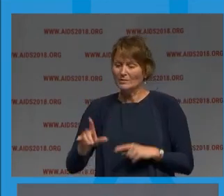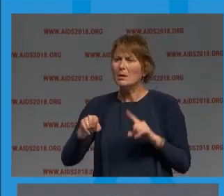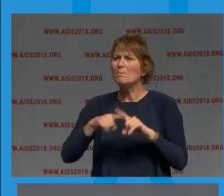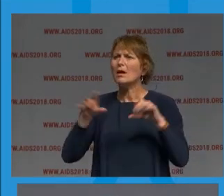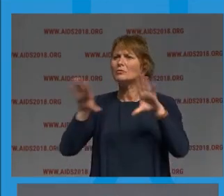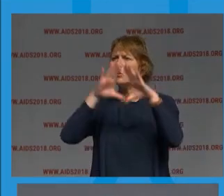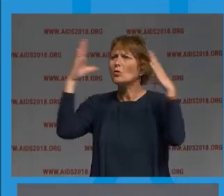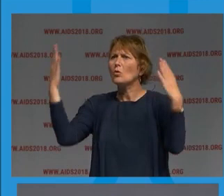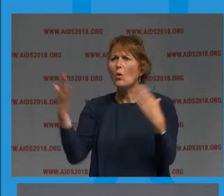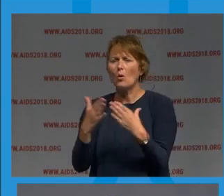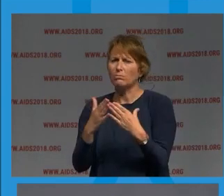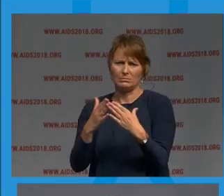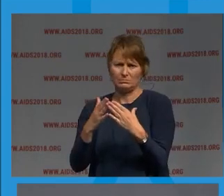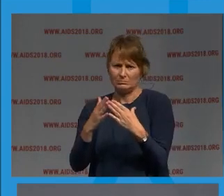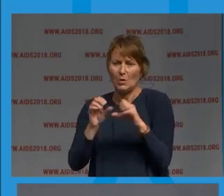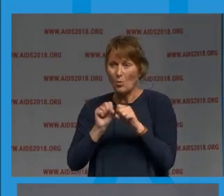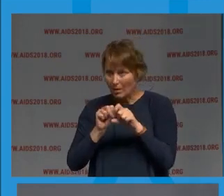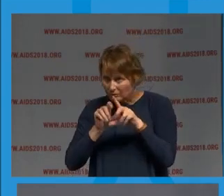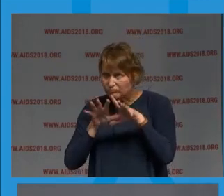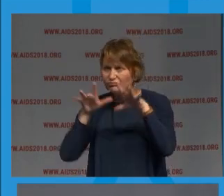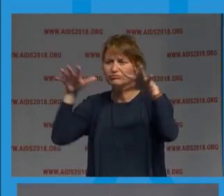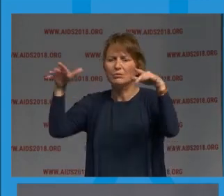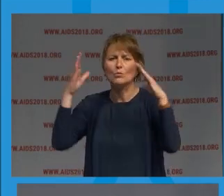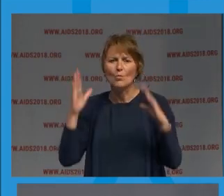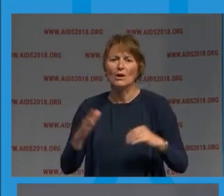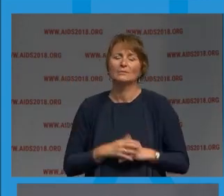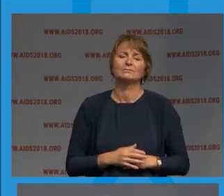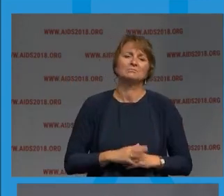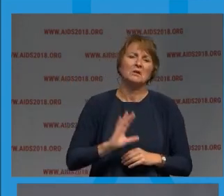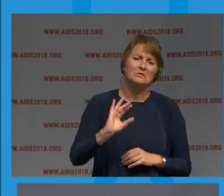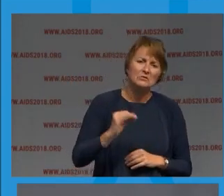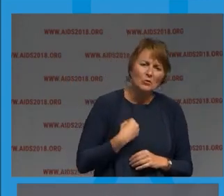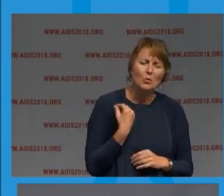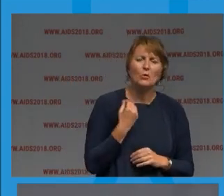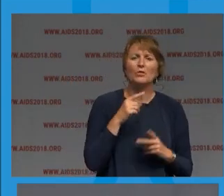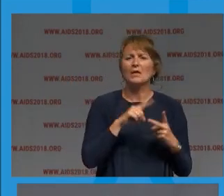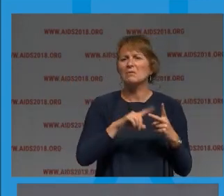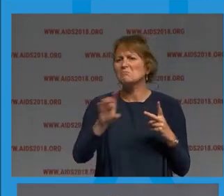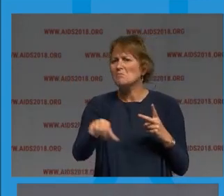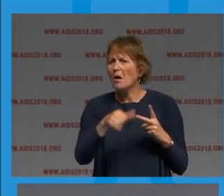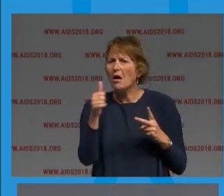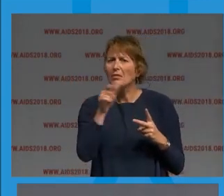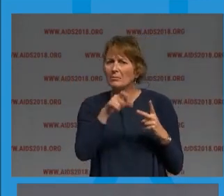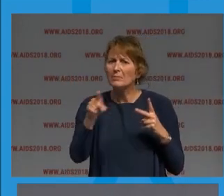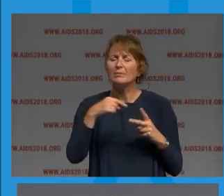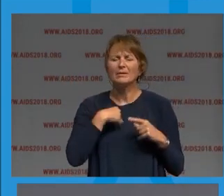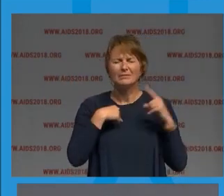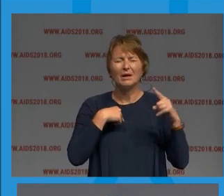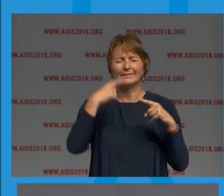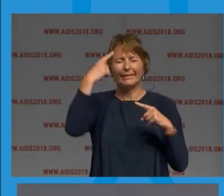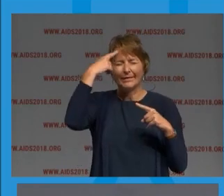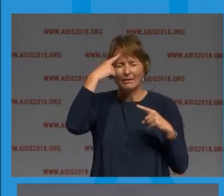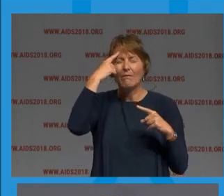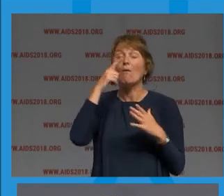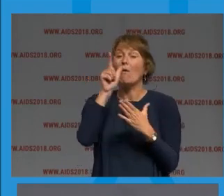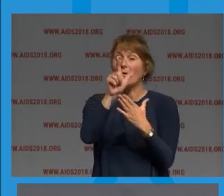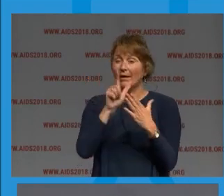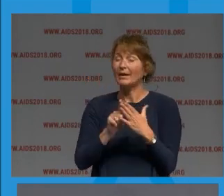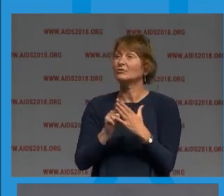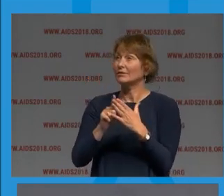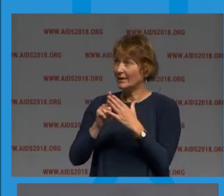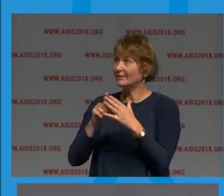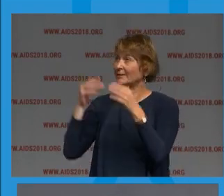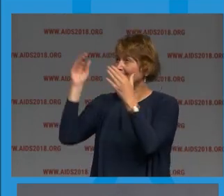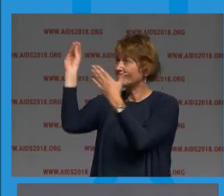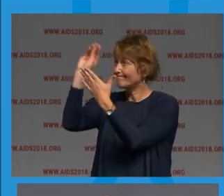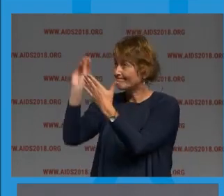Decriminalization of use and possession of drugs, adoption of supportive legislation framework for harm reduction is vital